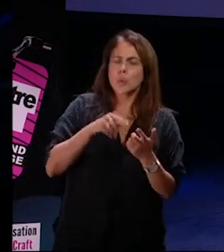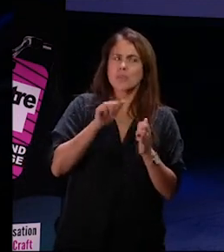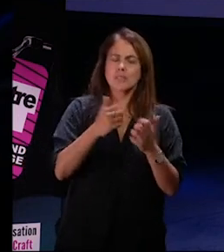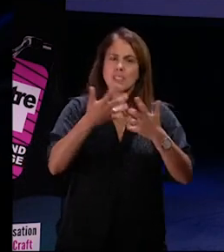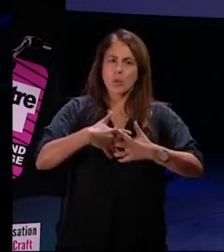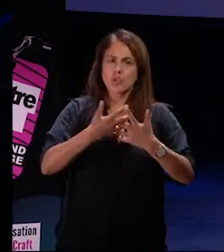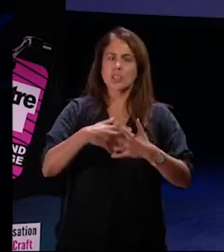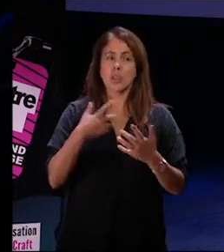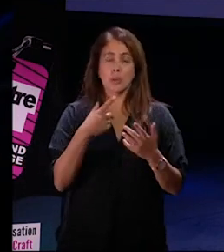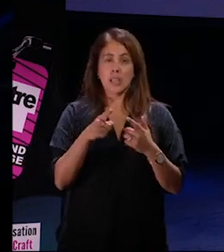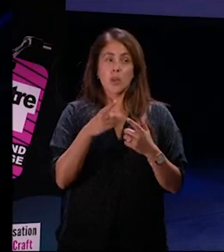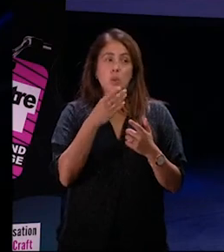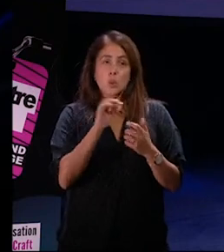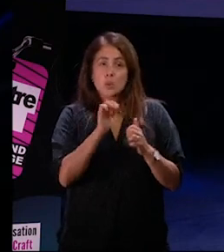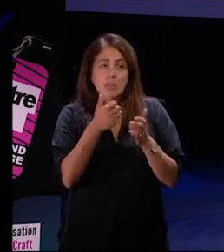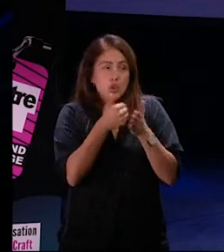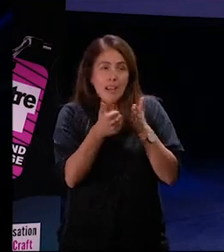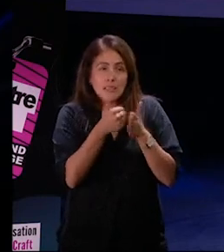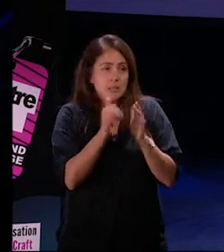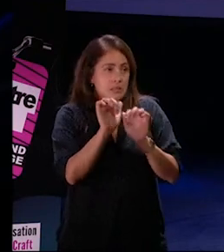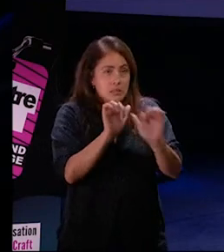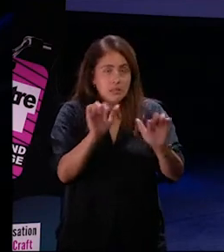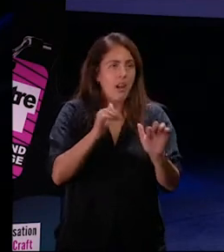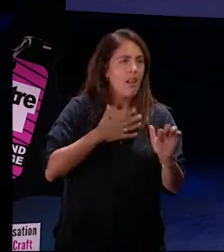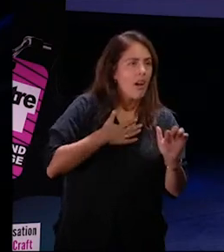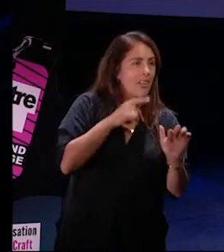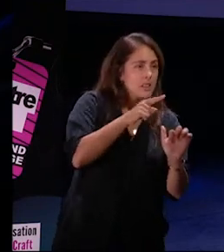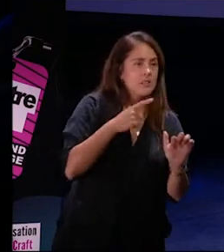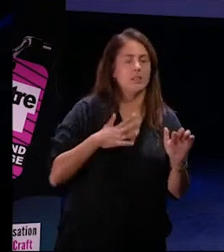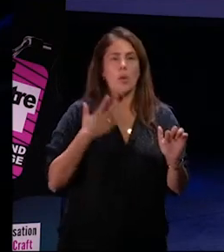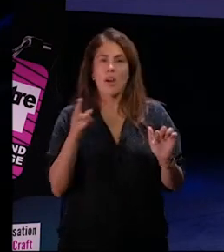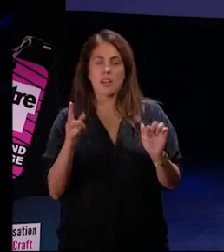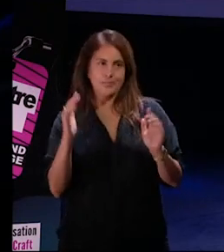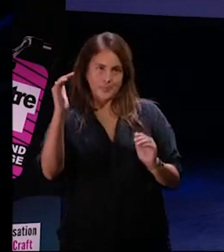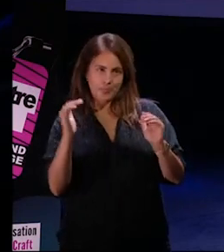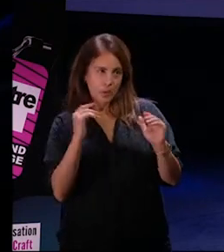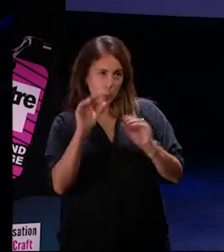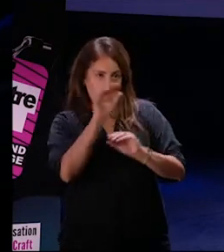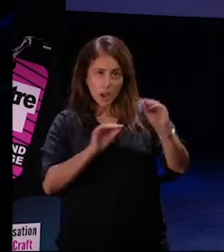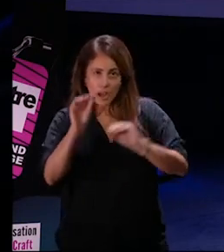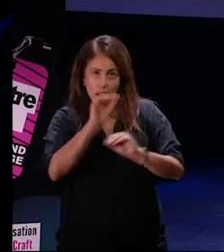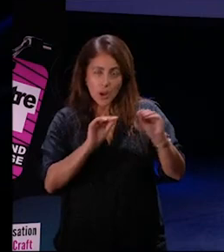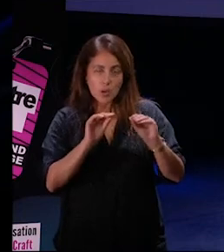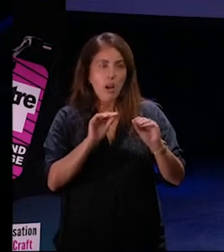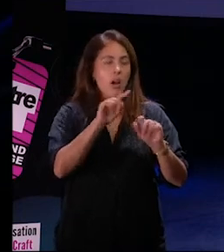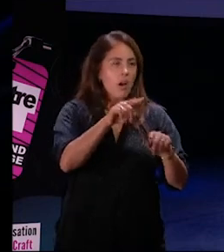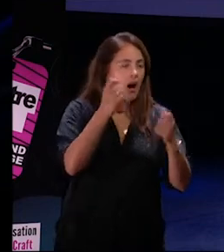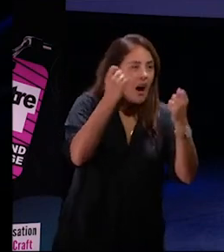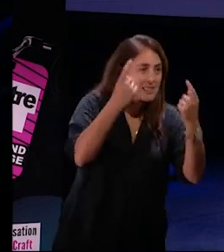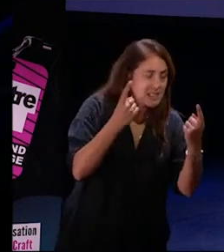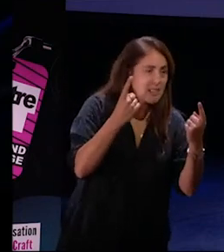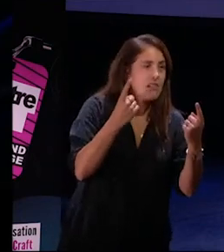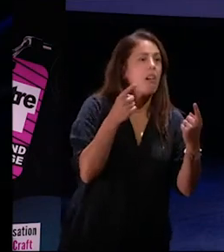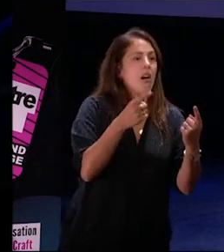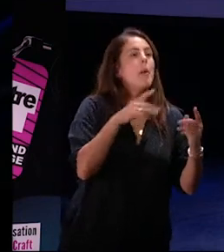the trends from the consumer saying we like this or we don't like that. And therefore we start taking that idea back